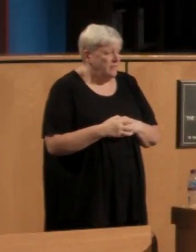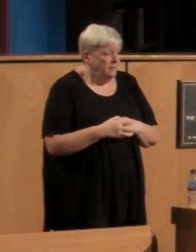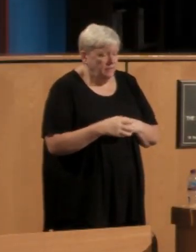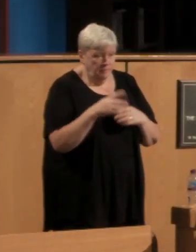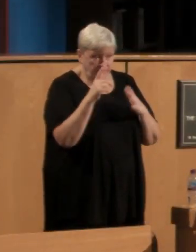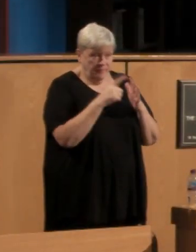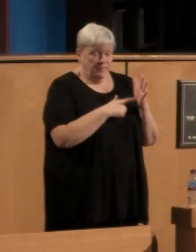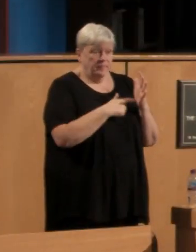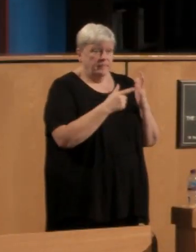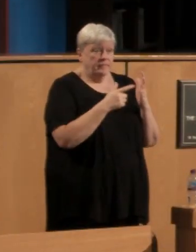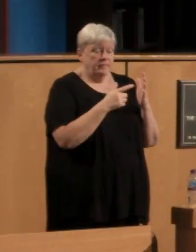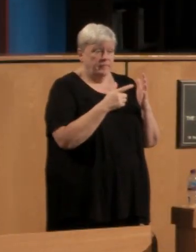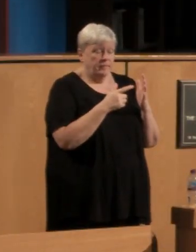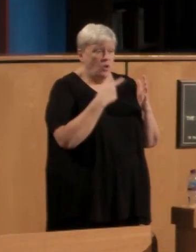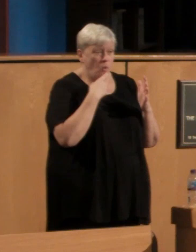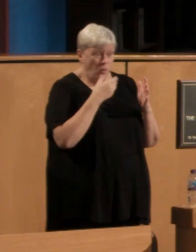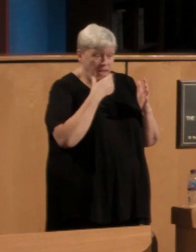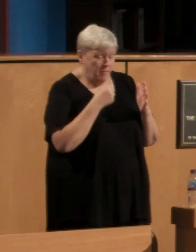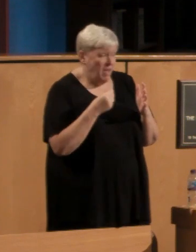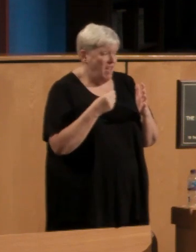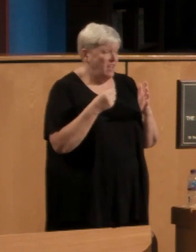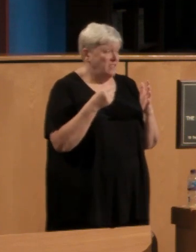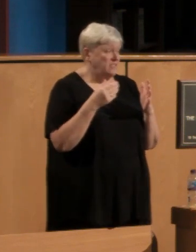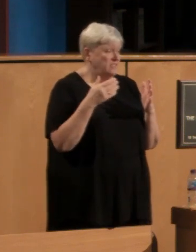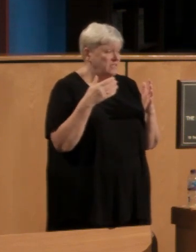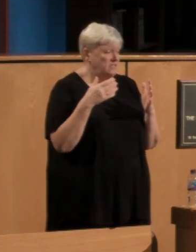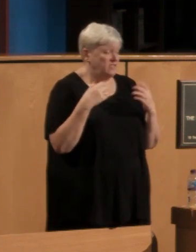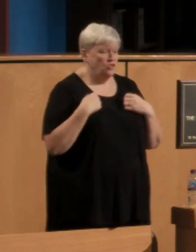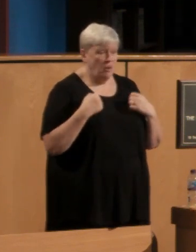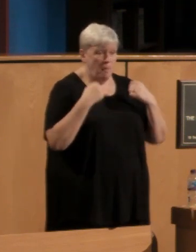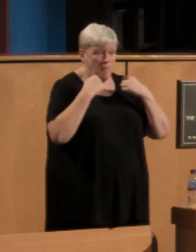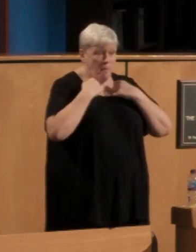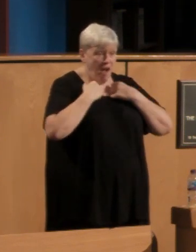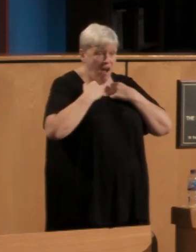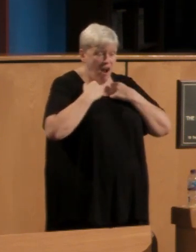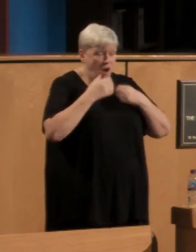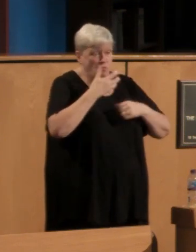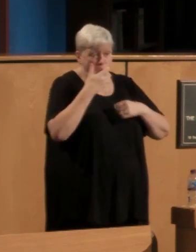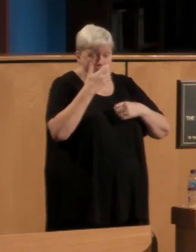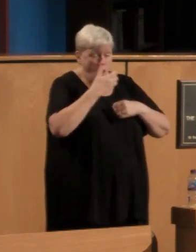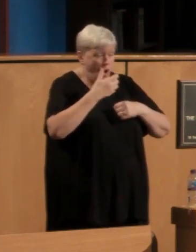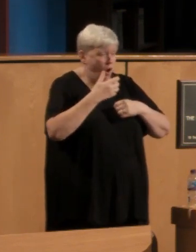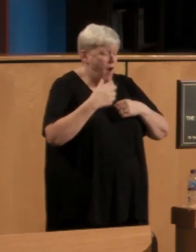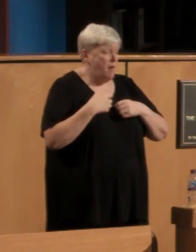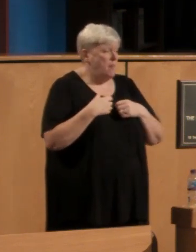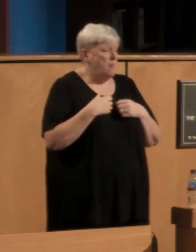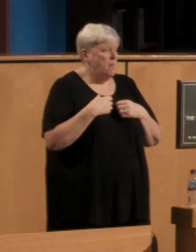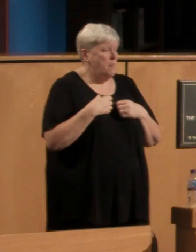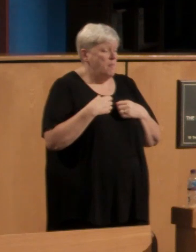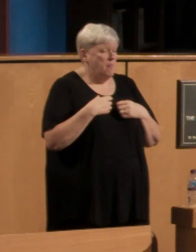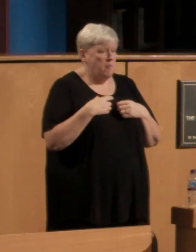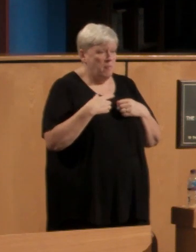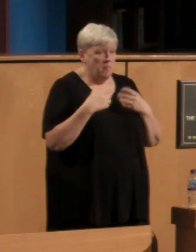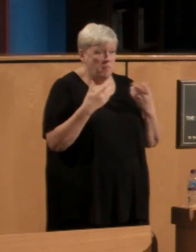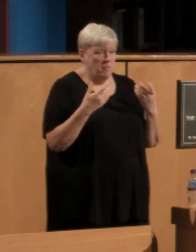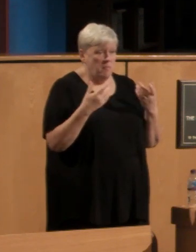I am a white man wearing a cozy jumper and